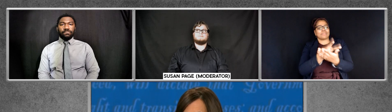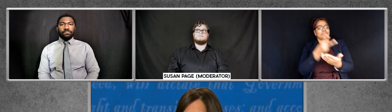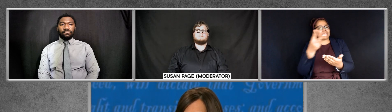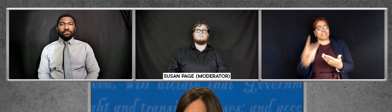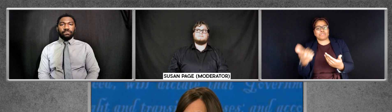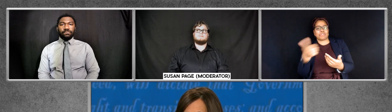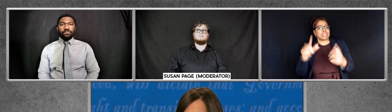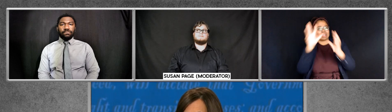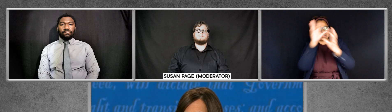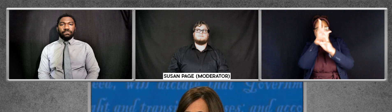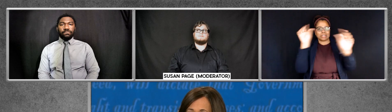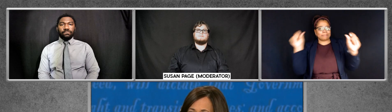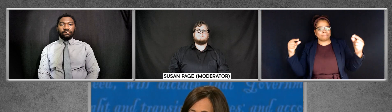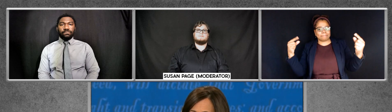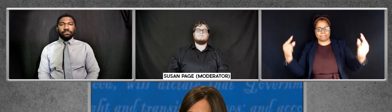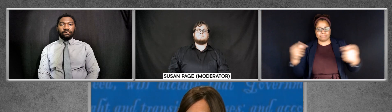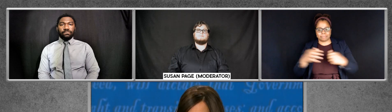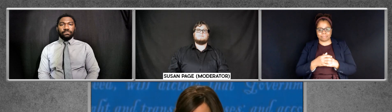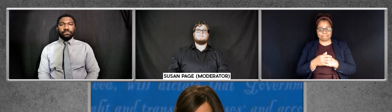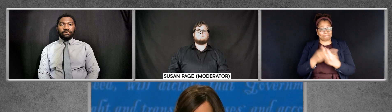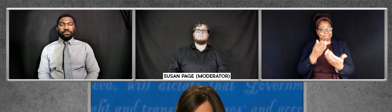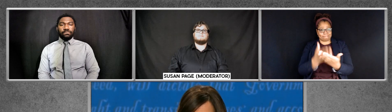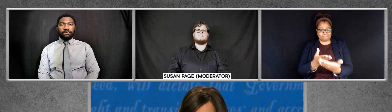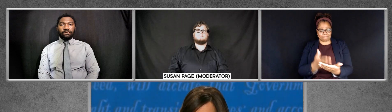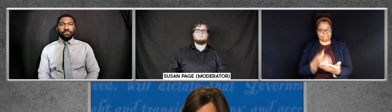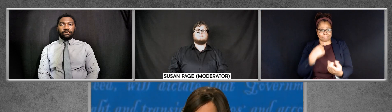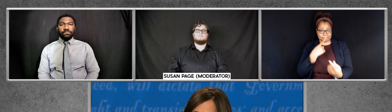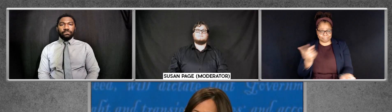country. And here are the facts.